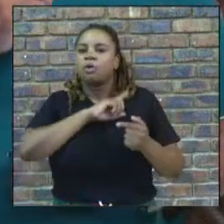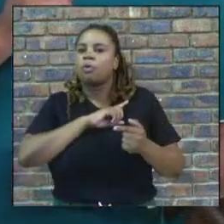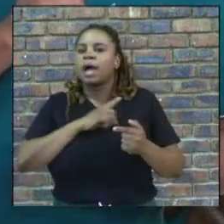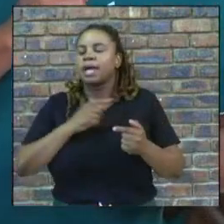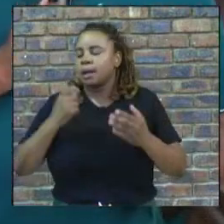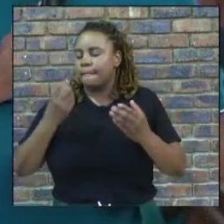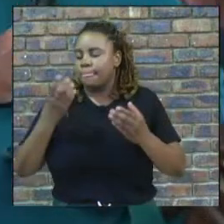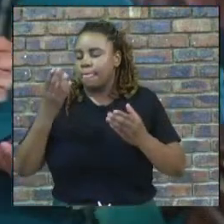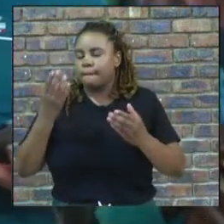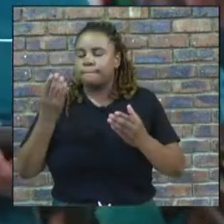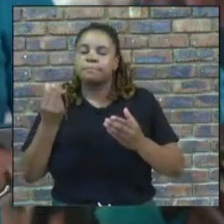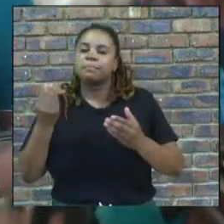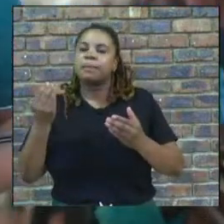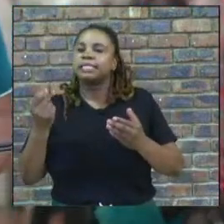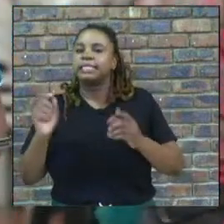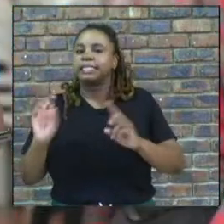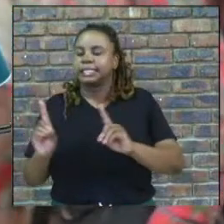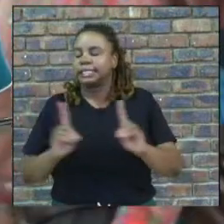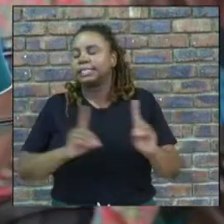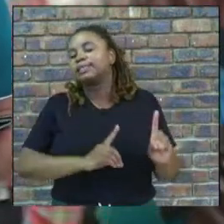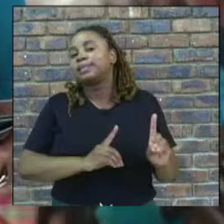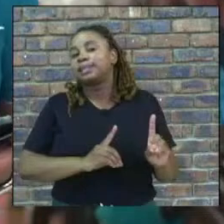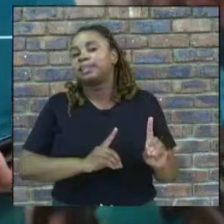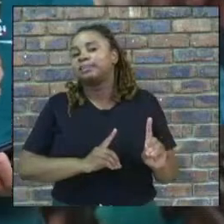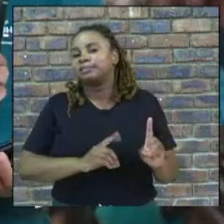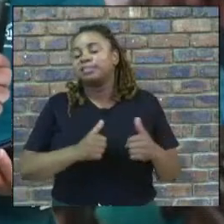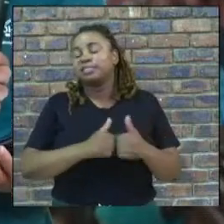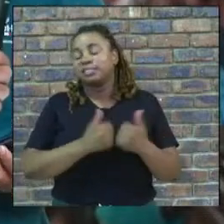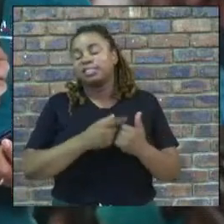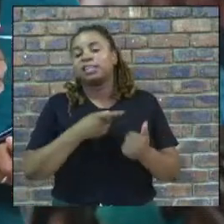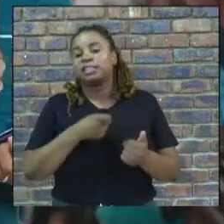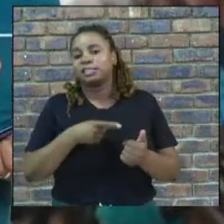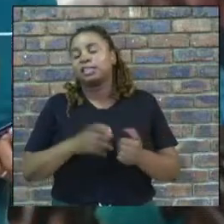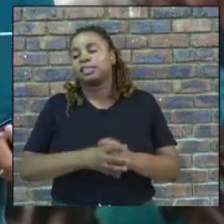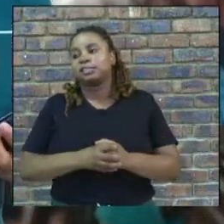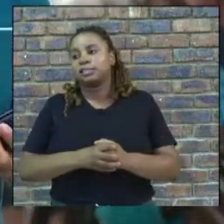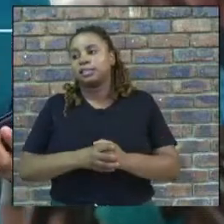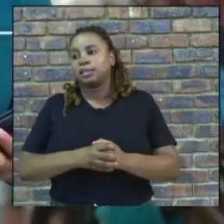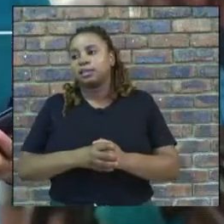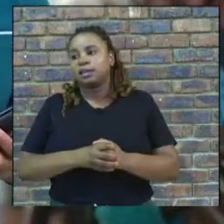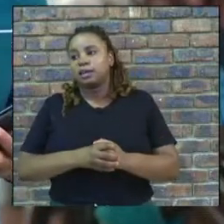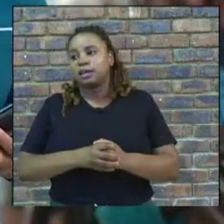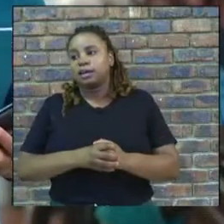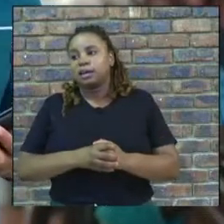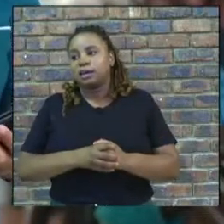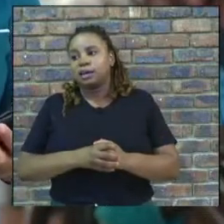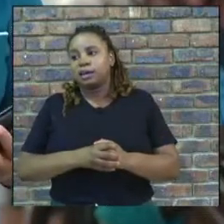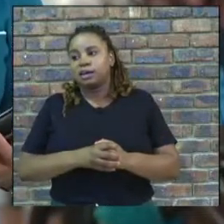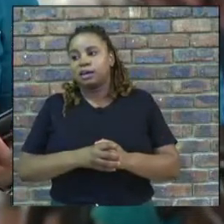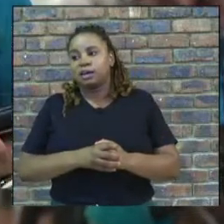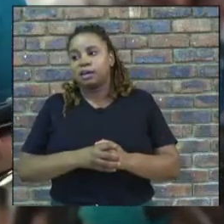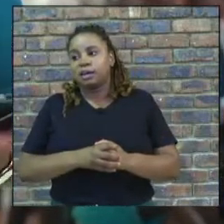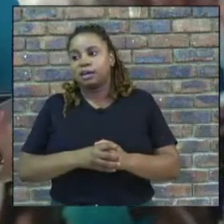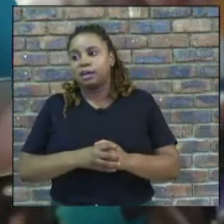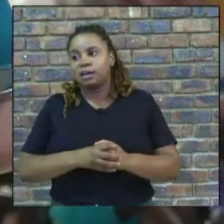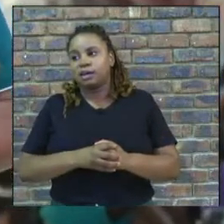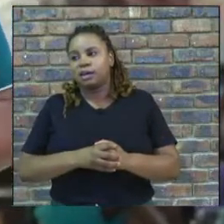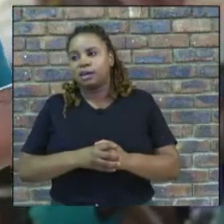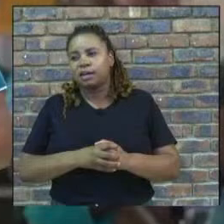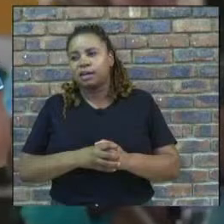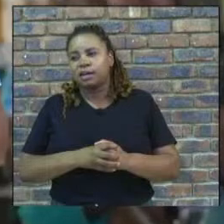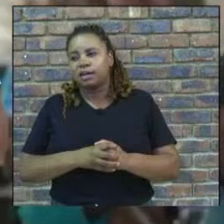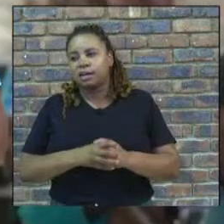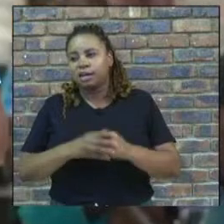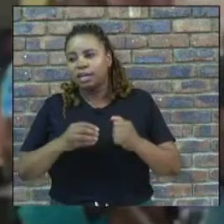is a challenge. There has been a commitment, or rather not a commitment, but there has been a challenge placed